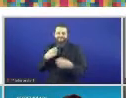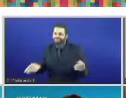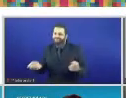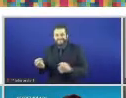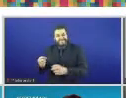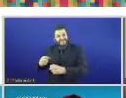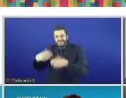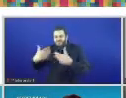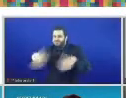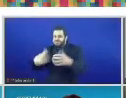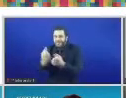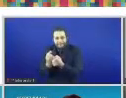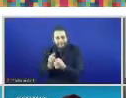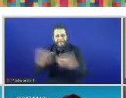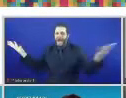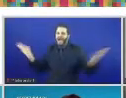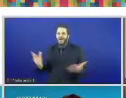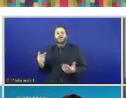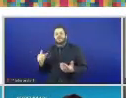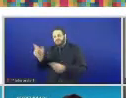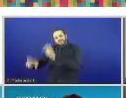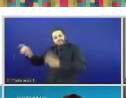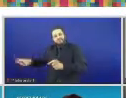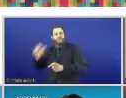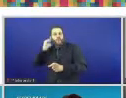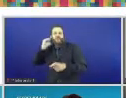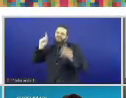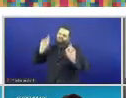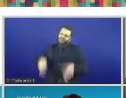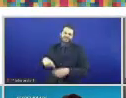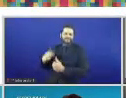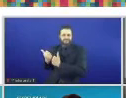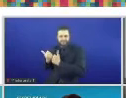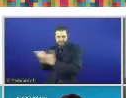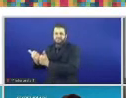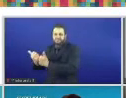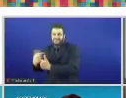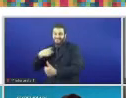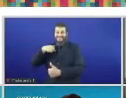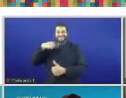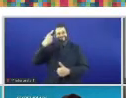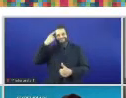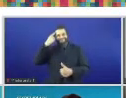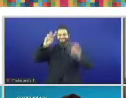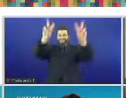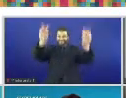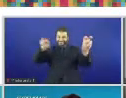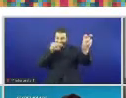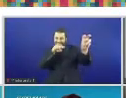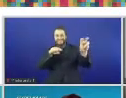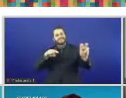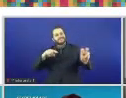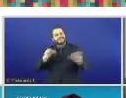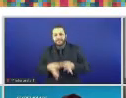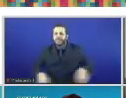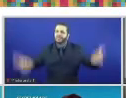from somewhere. It's an achievement, but yet I think we have so far to go further. So I think there are